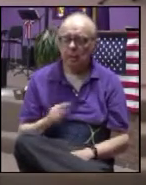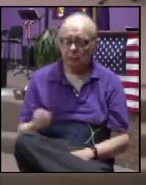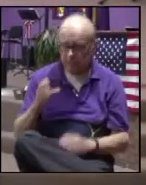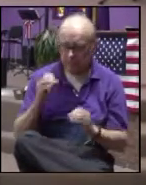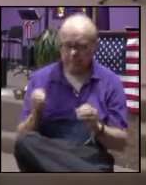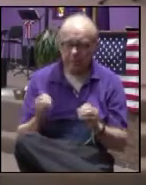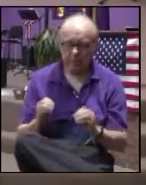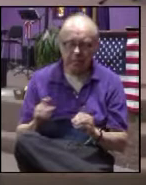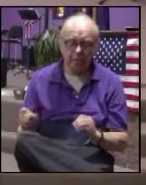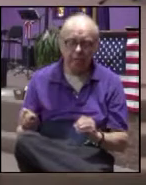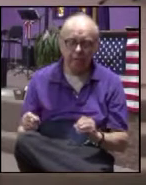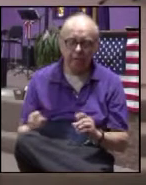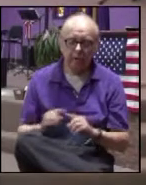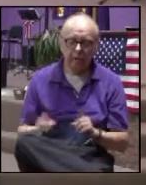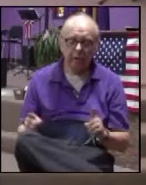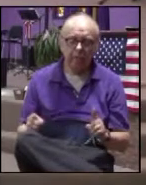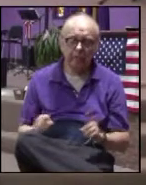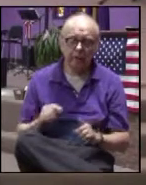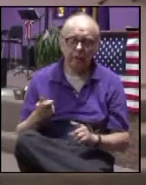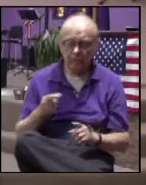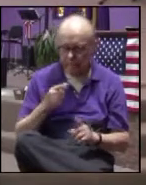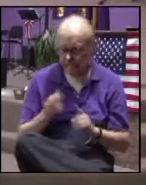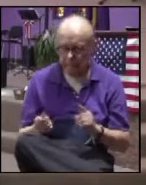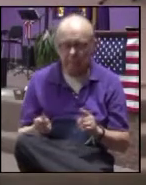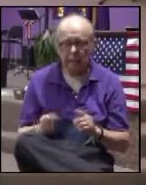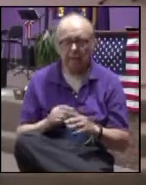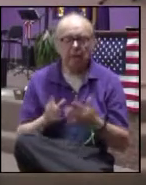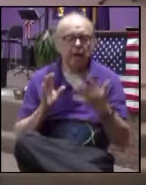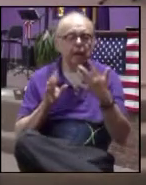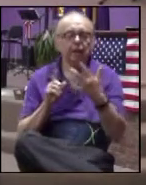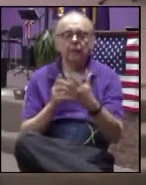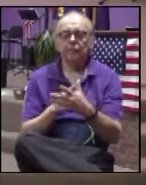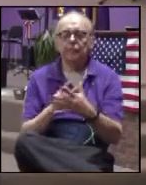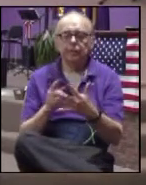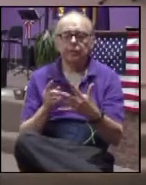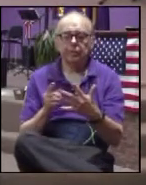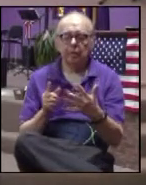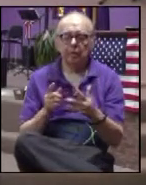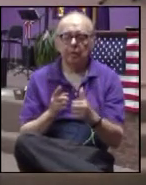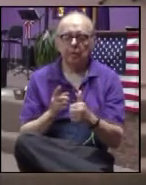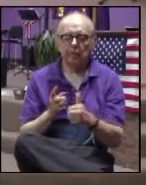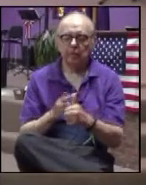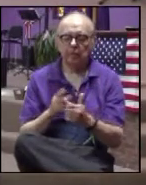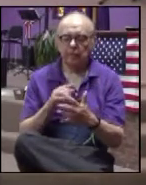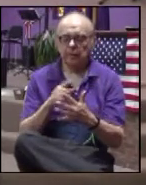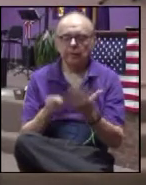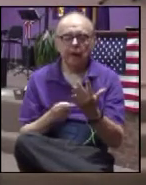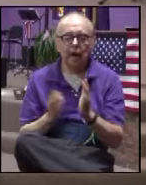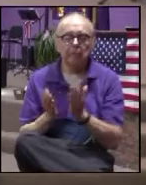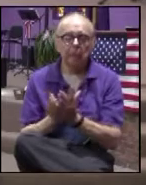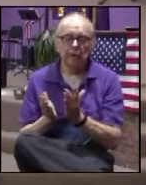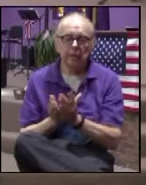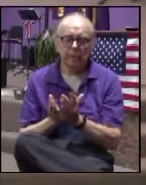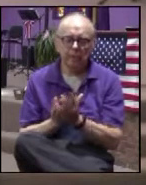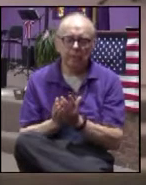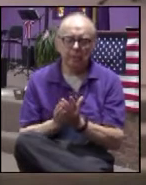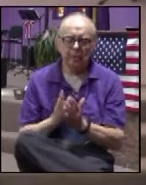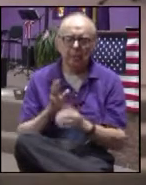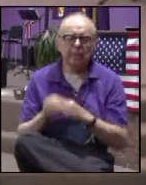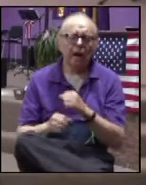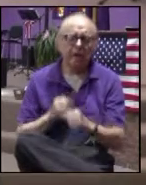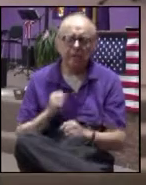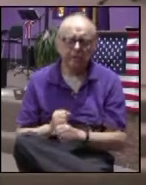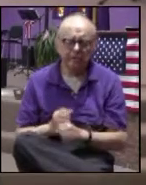nothing but Genesis, Exodus, Leviticus, Numbers, and Deuteronomy. For 5